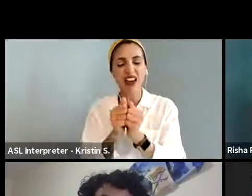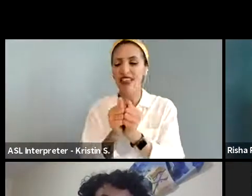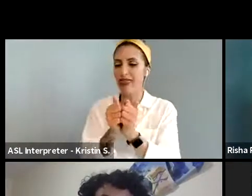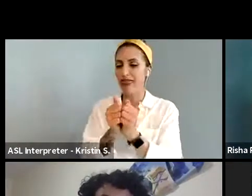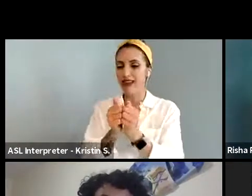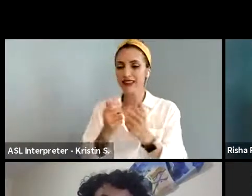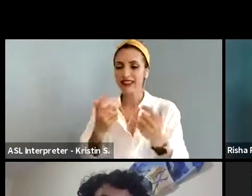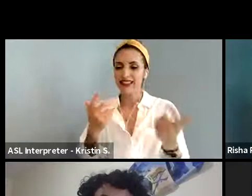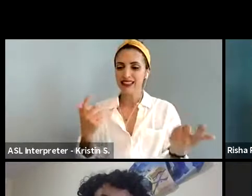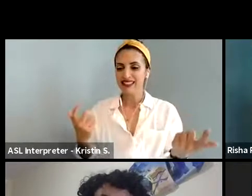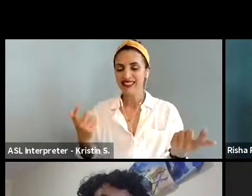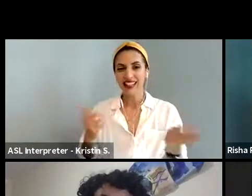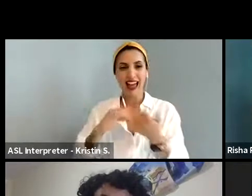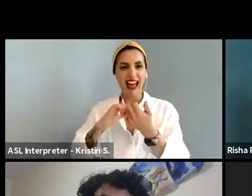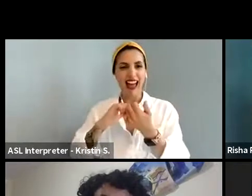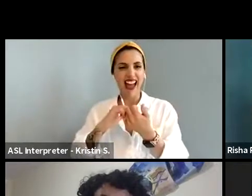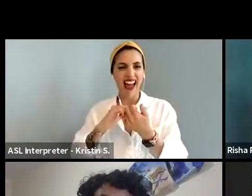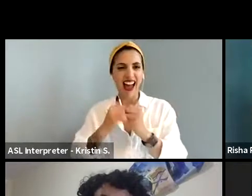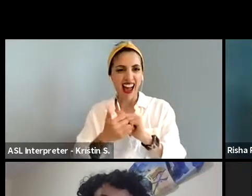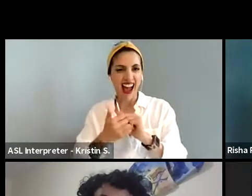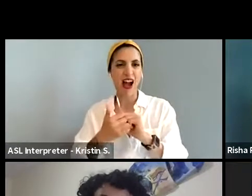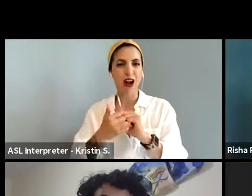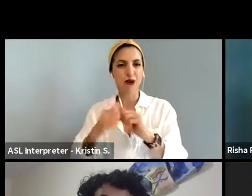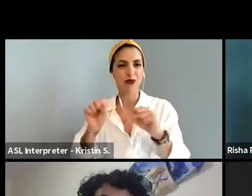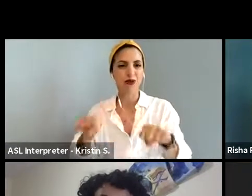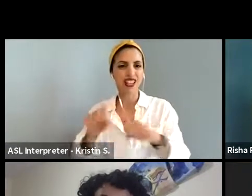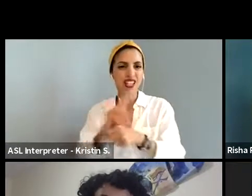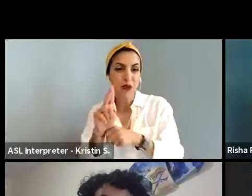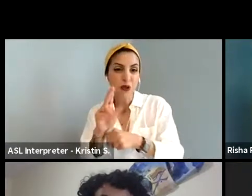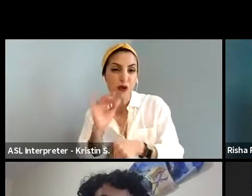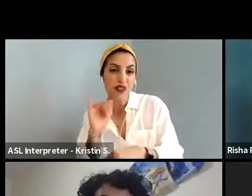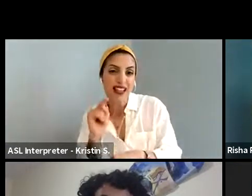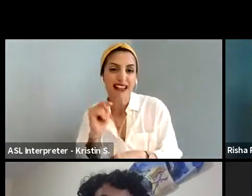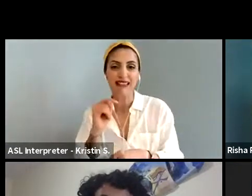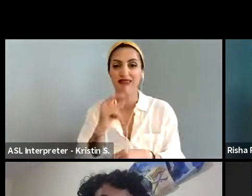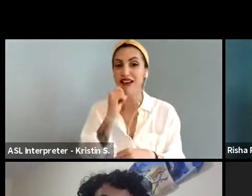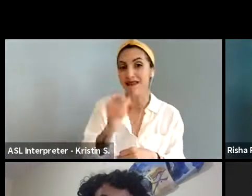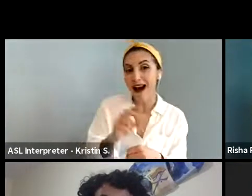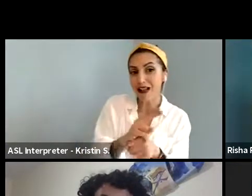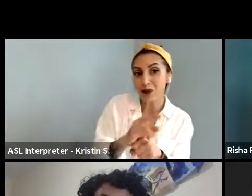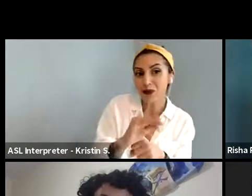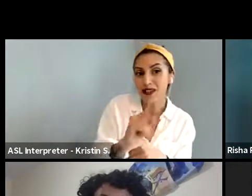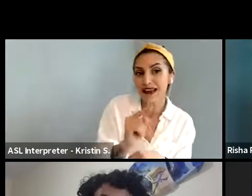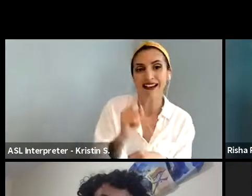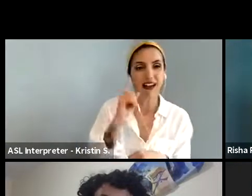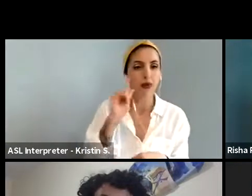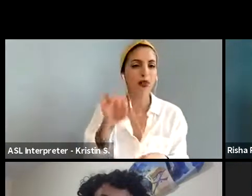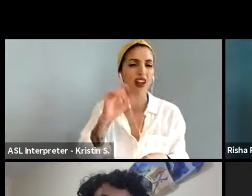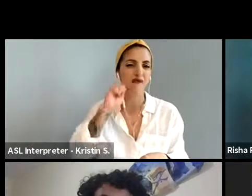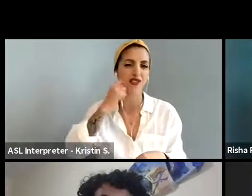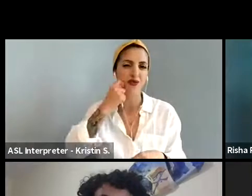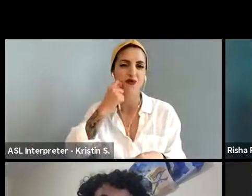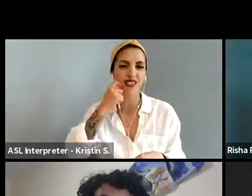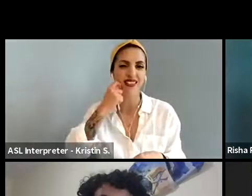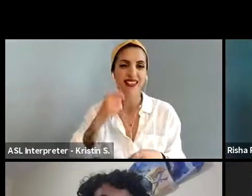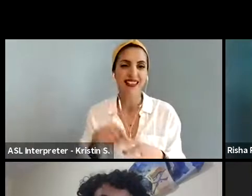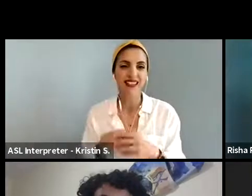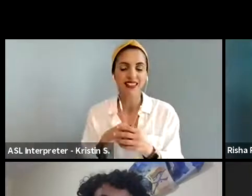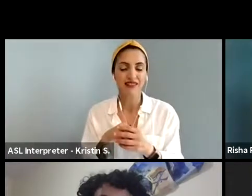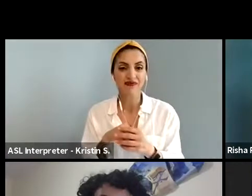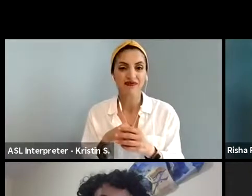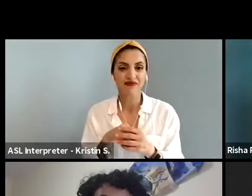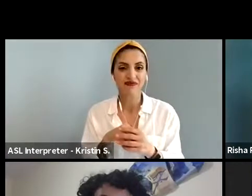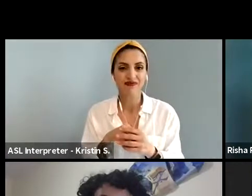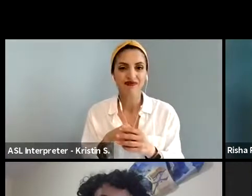you're not supposed to use it. Mm-hmm. And I found that was really, really cool. And, you know, I